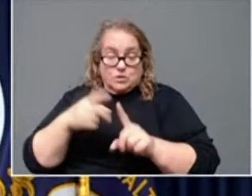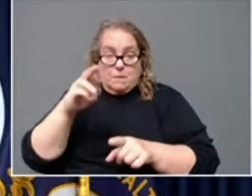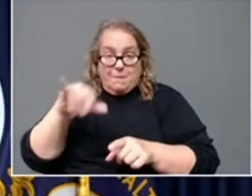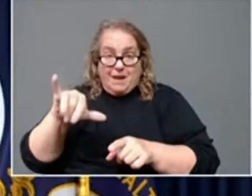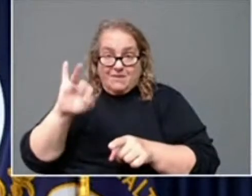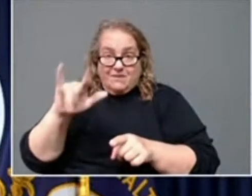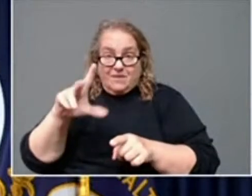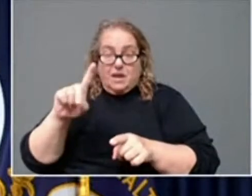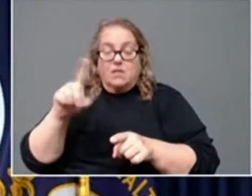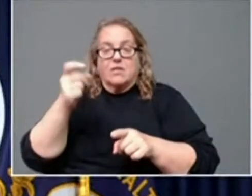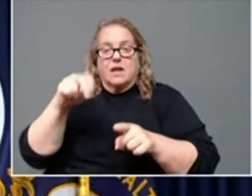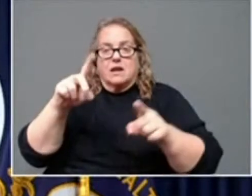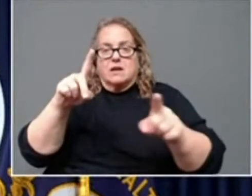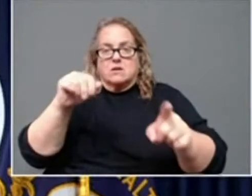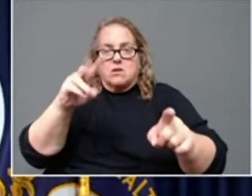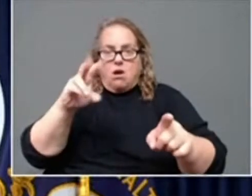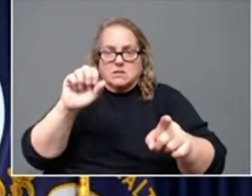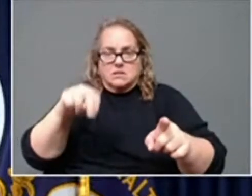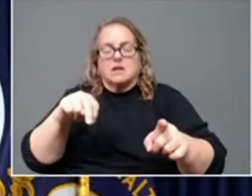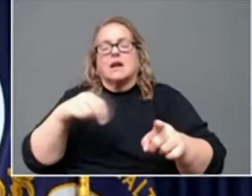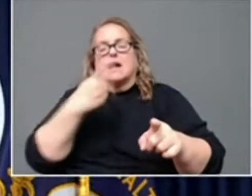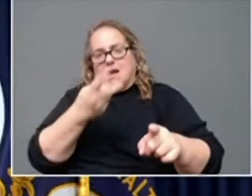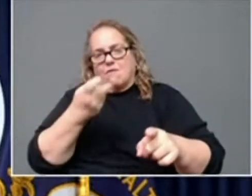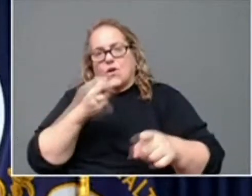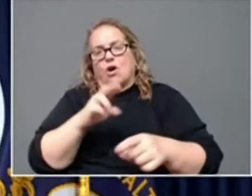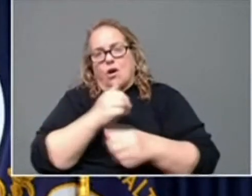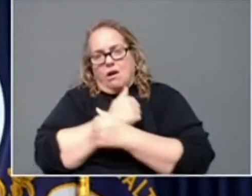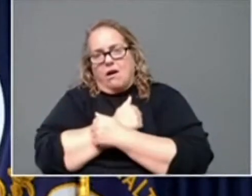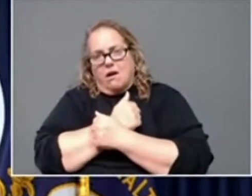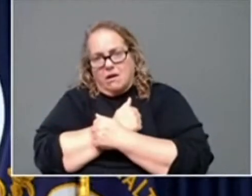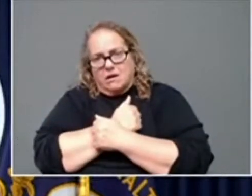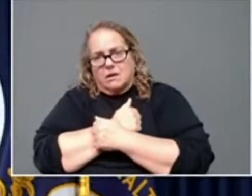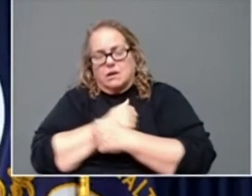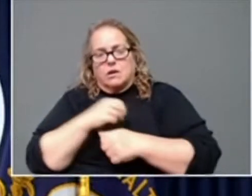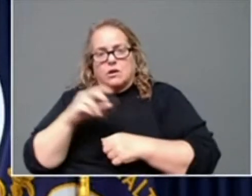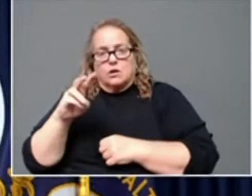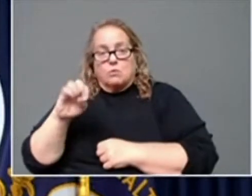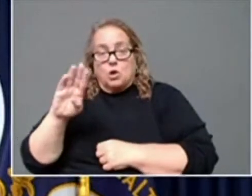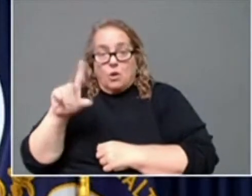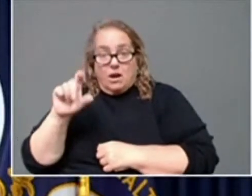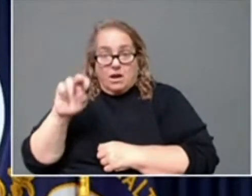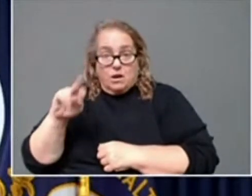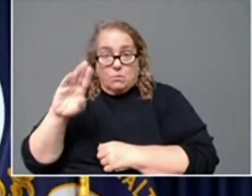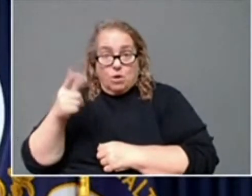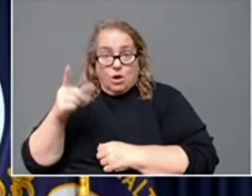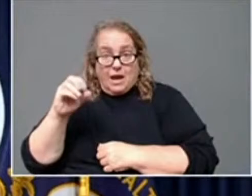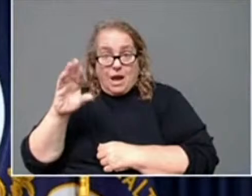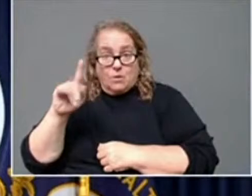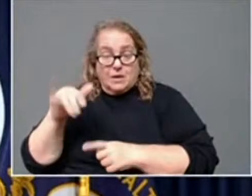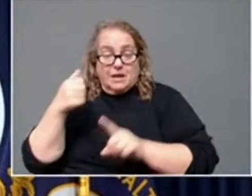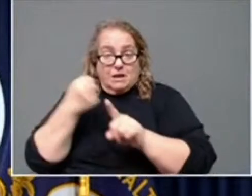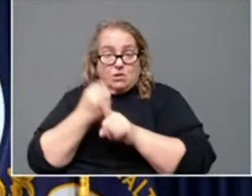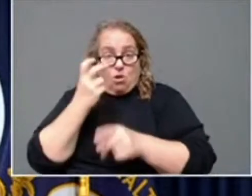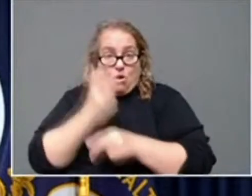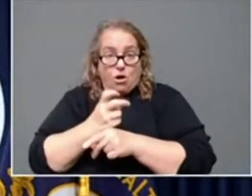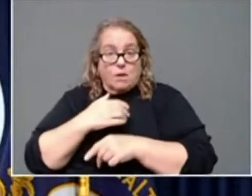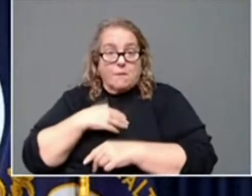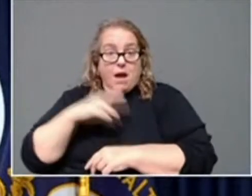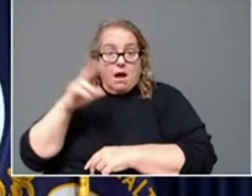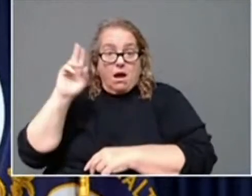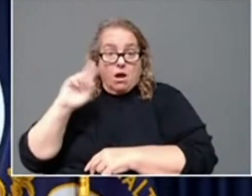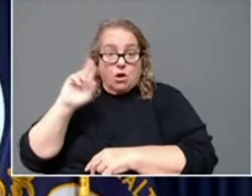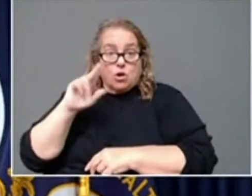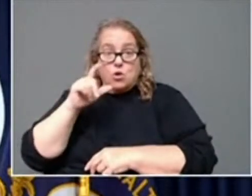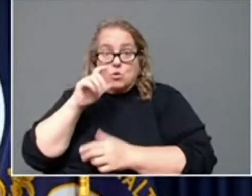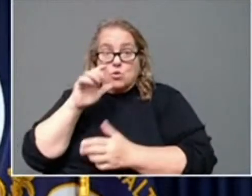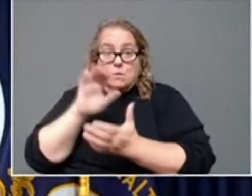give her a hug. Now, Muhlenberg County was hit really hard. My uncle, who married